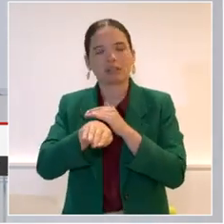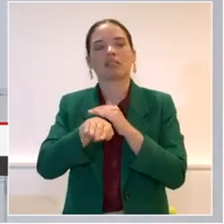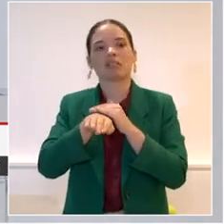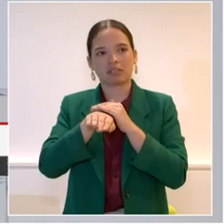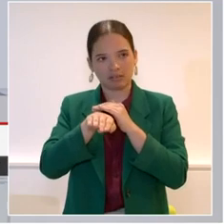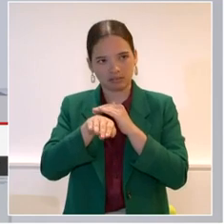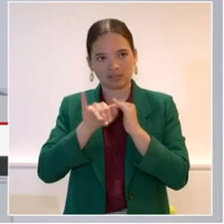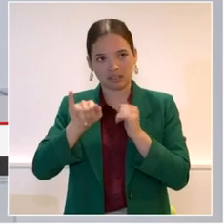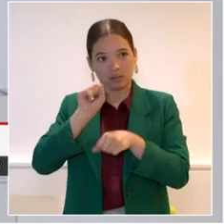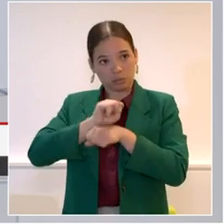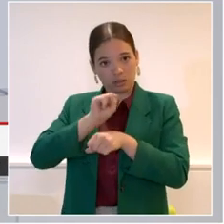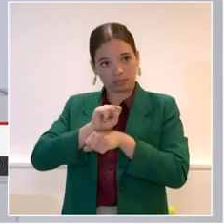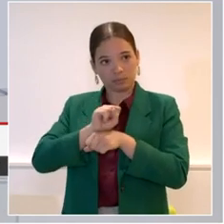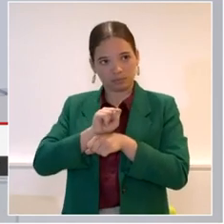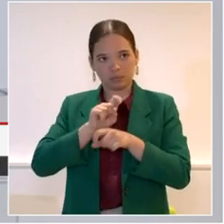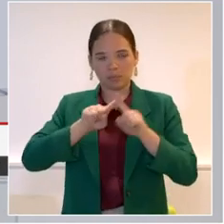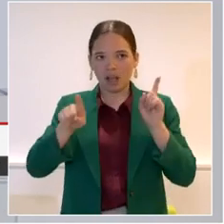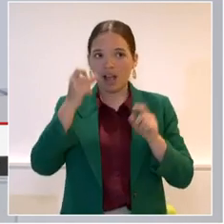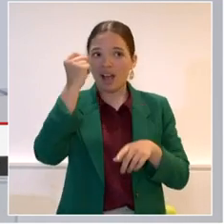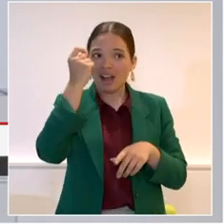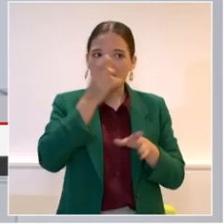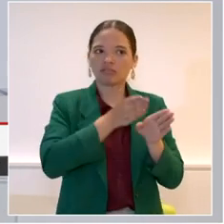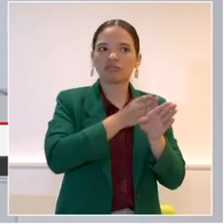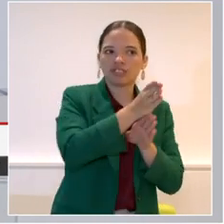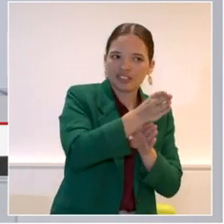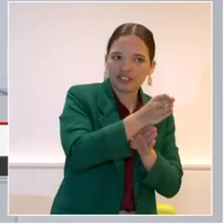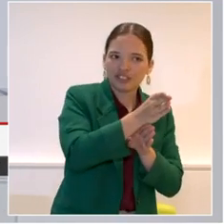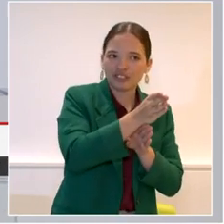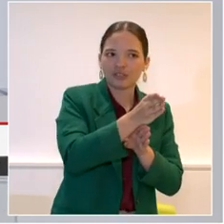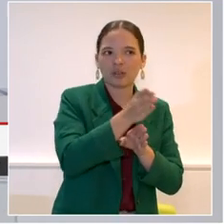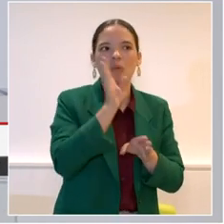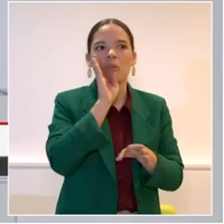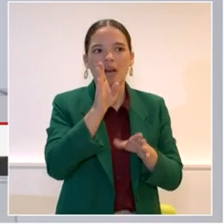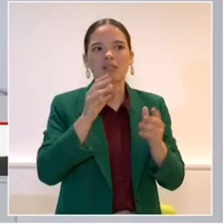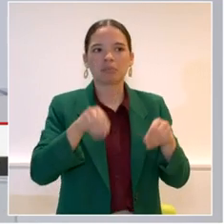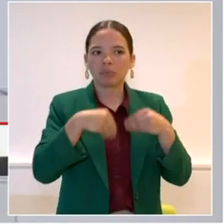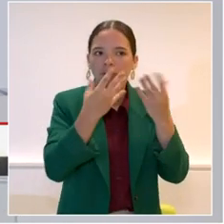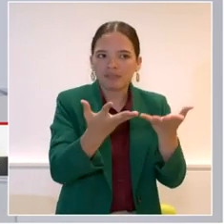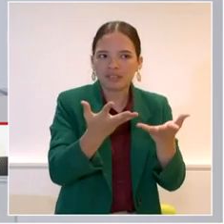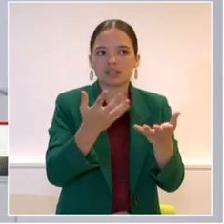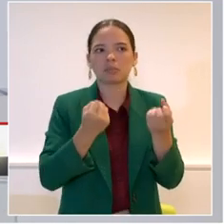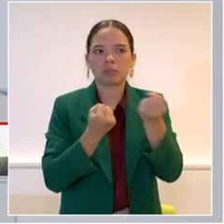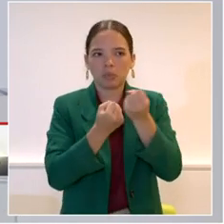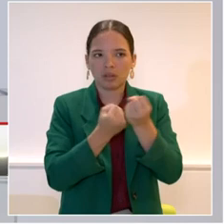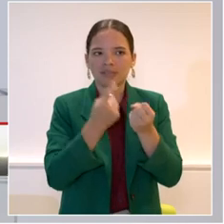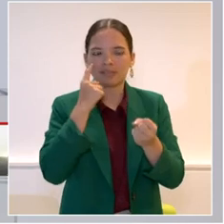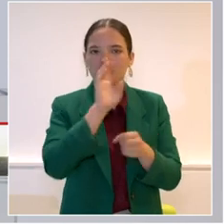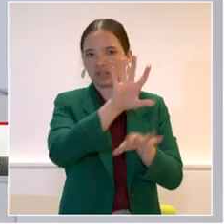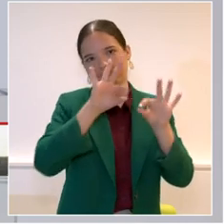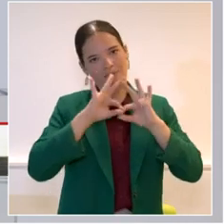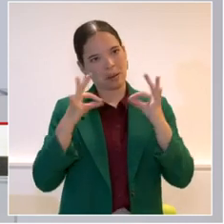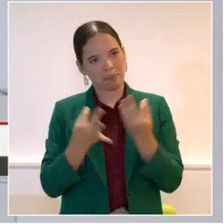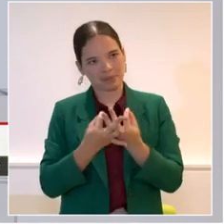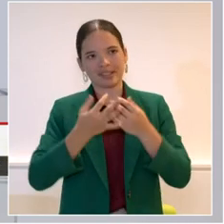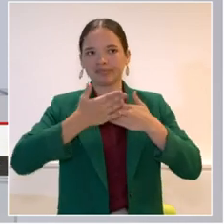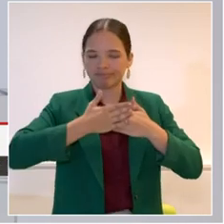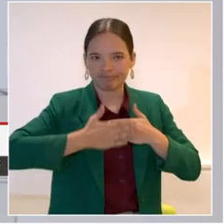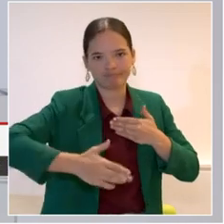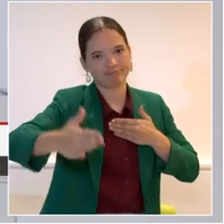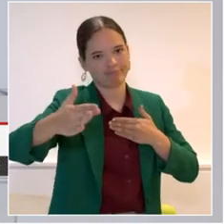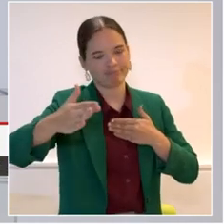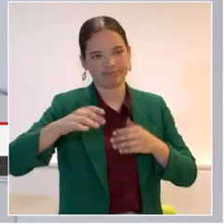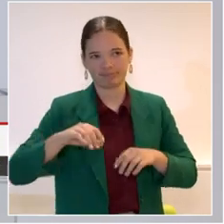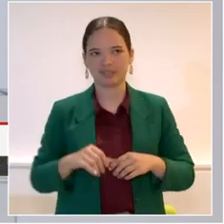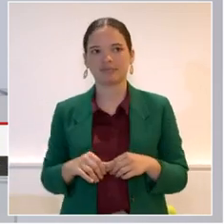job, but a career that is going to provide for their families. We also worked very closely with the DC Lab and the City Administrator's Office,